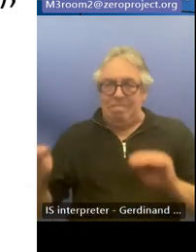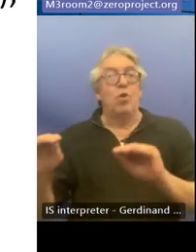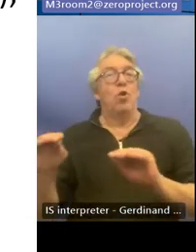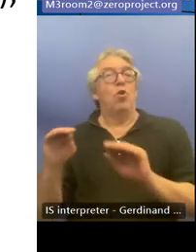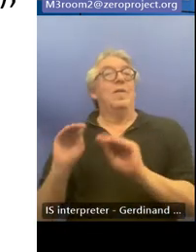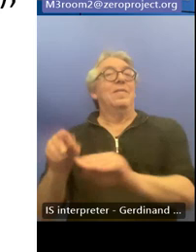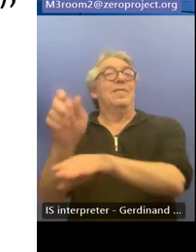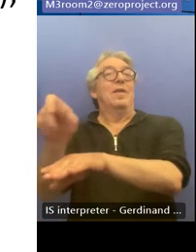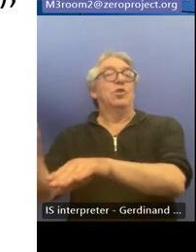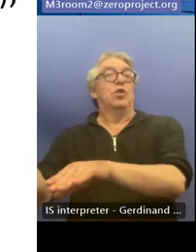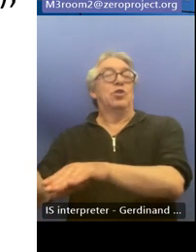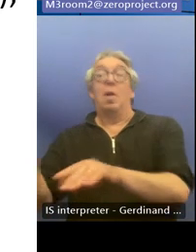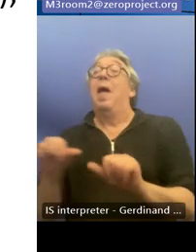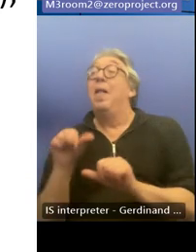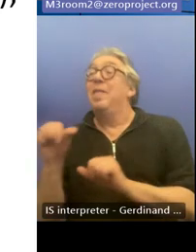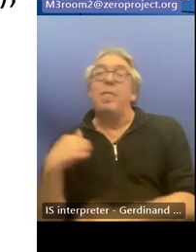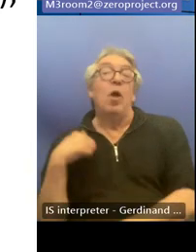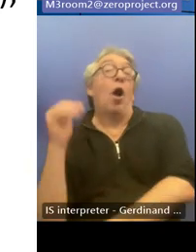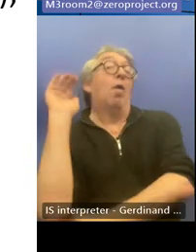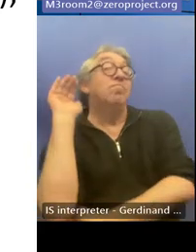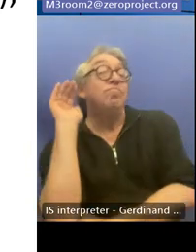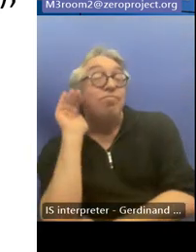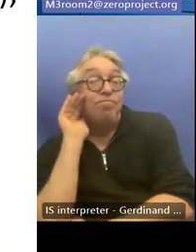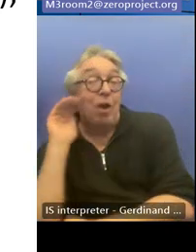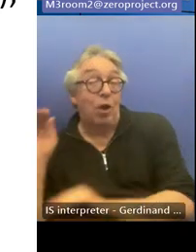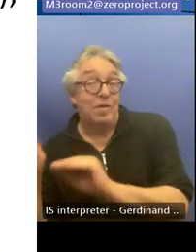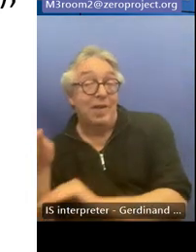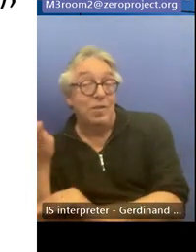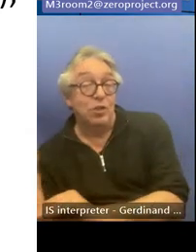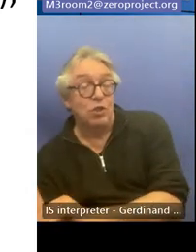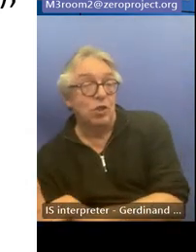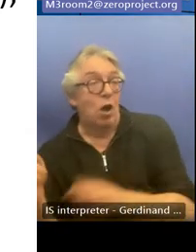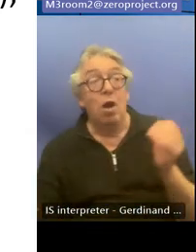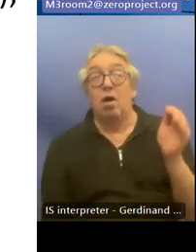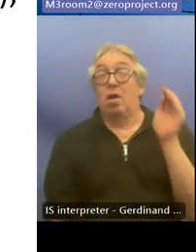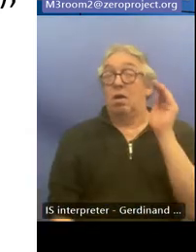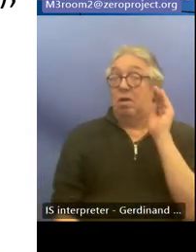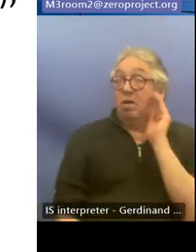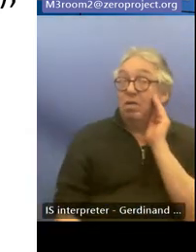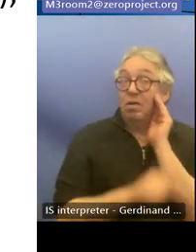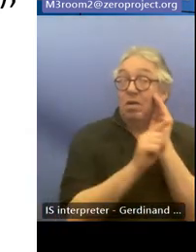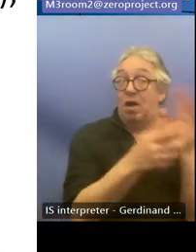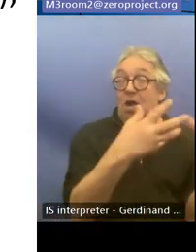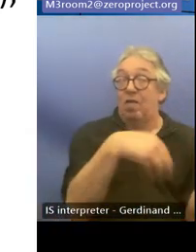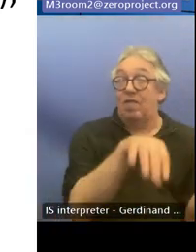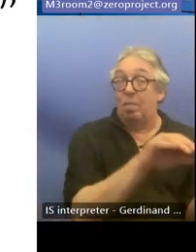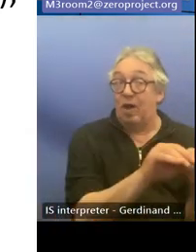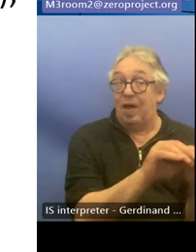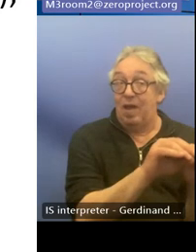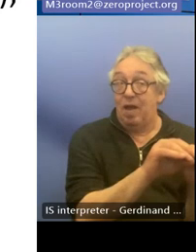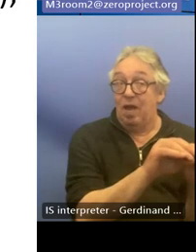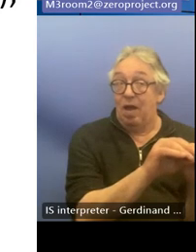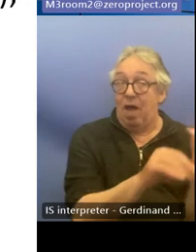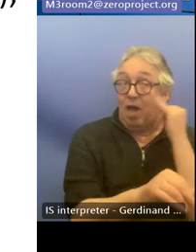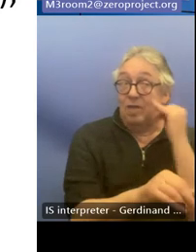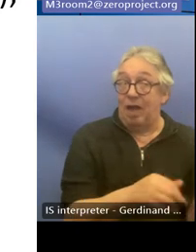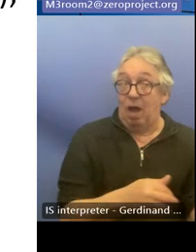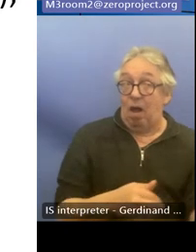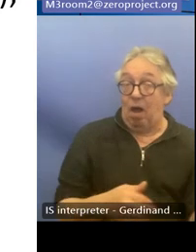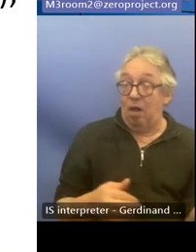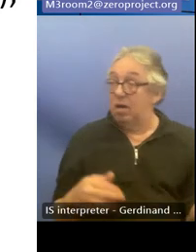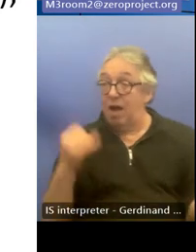the teachers and the families and create and the customized purpose for the each people with intellectual